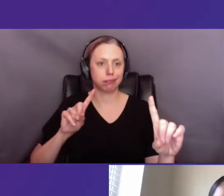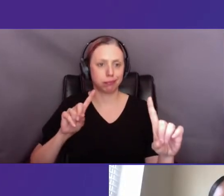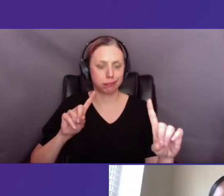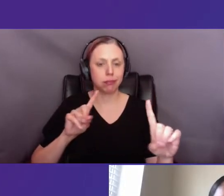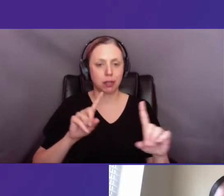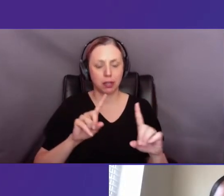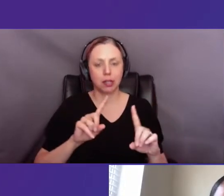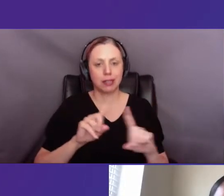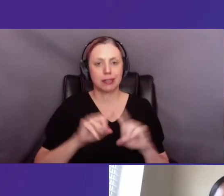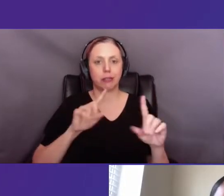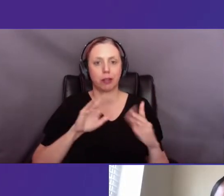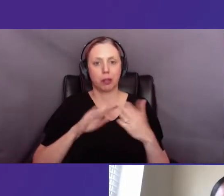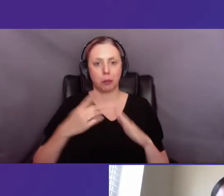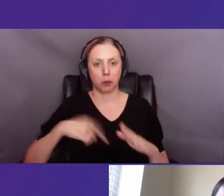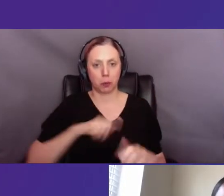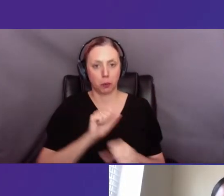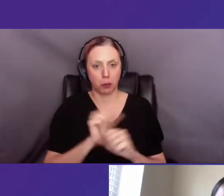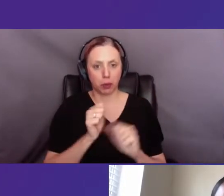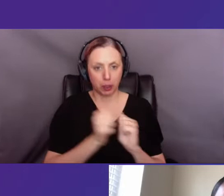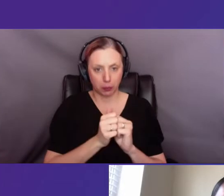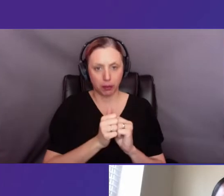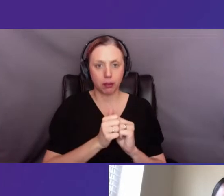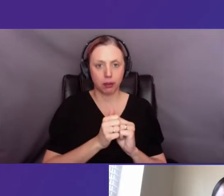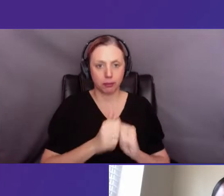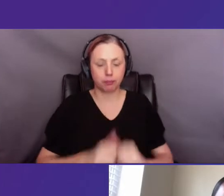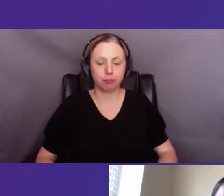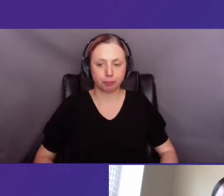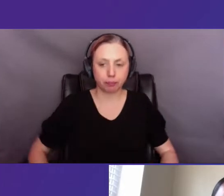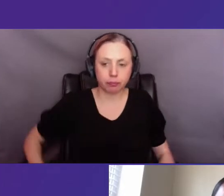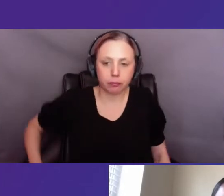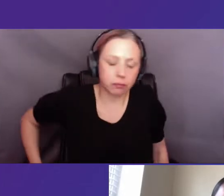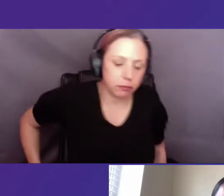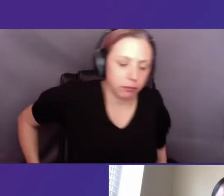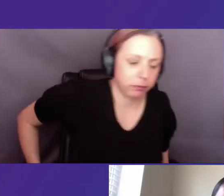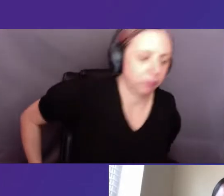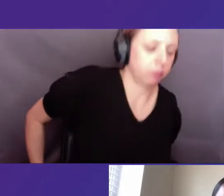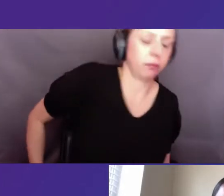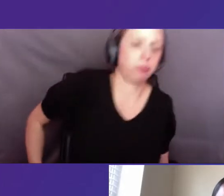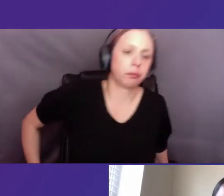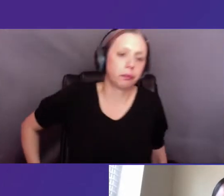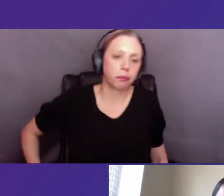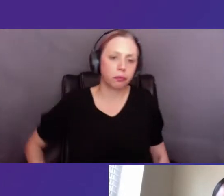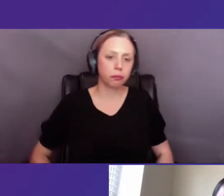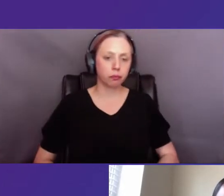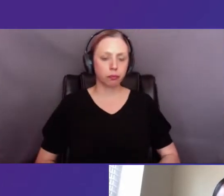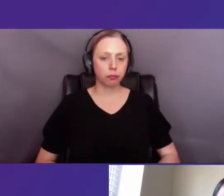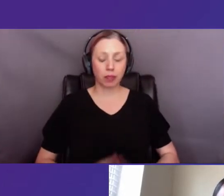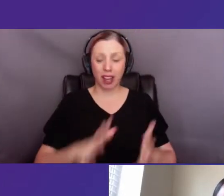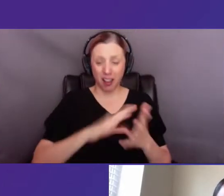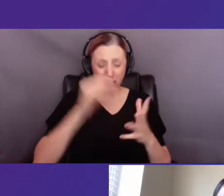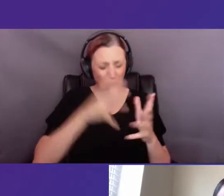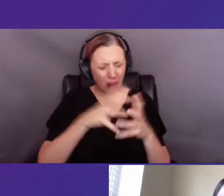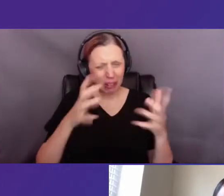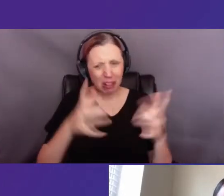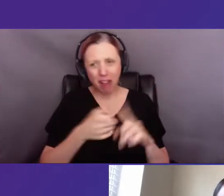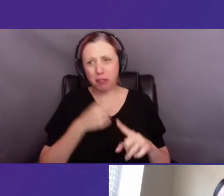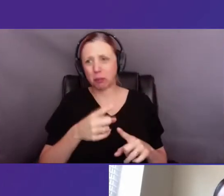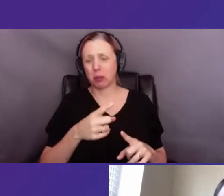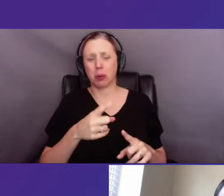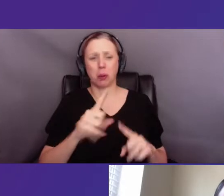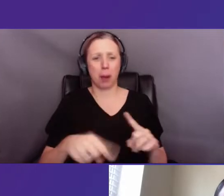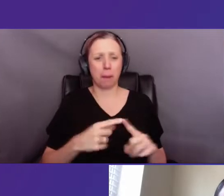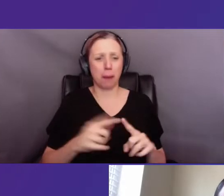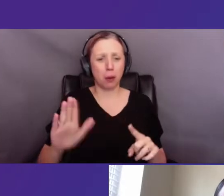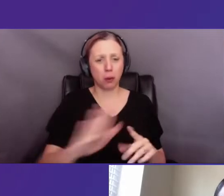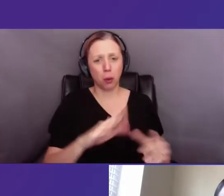communities that we're working with right now. And I've learned a lot from you, even in just this short time, about your approach and kind